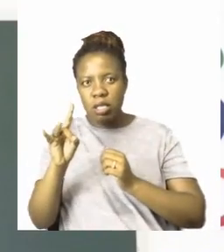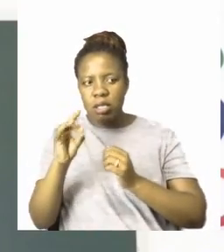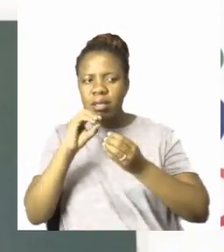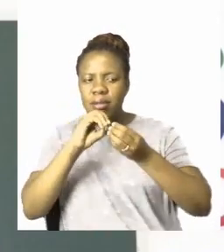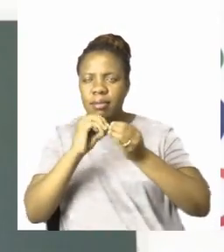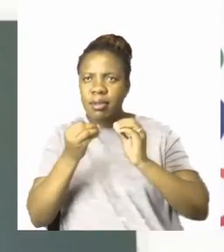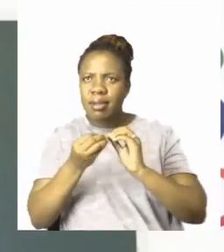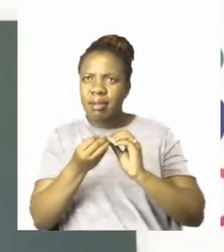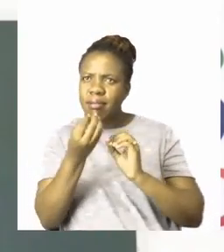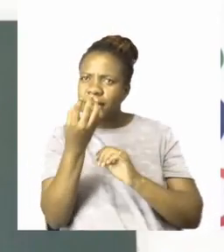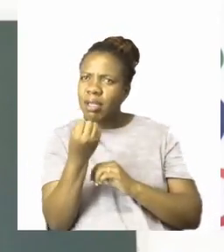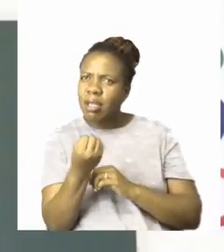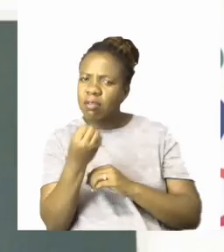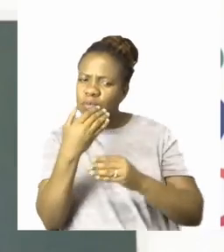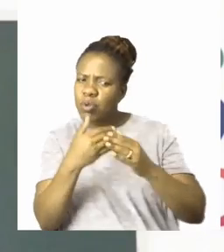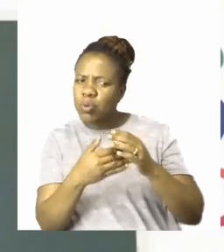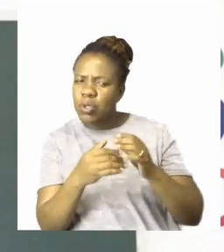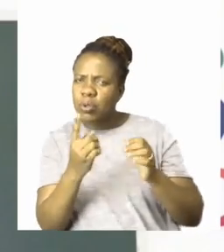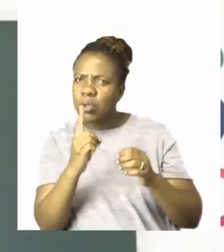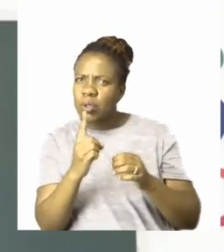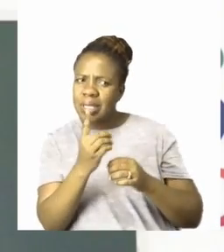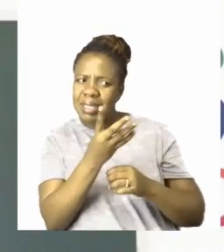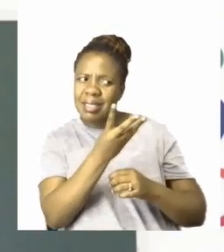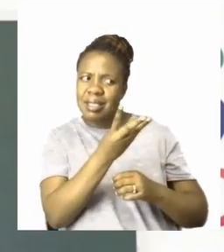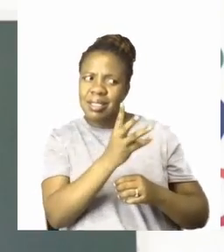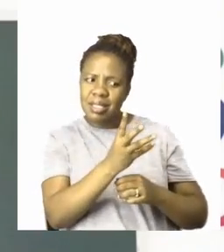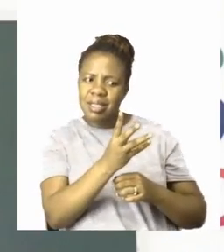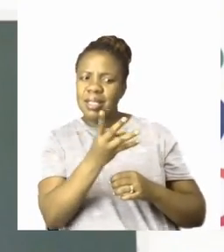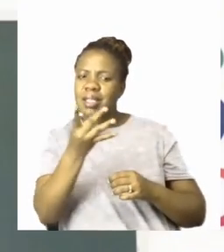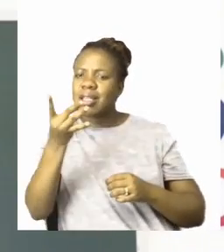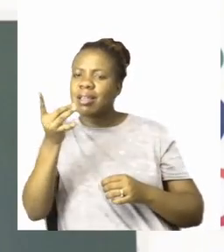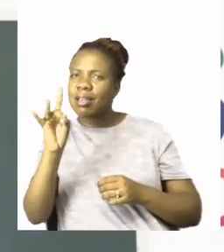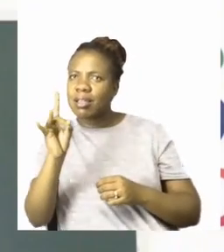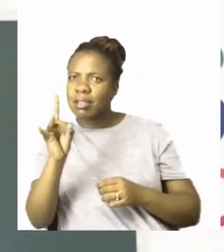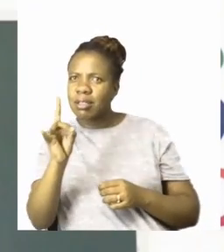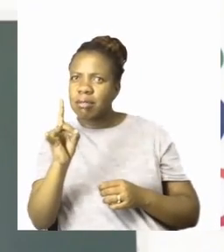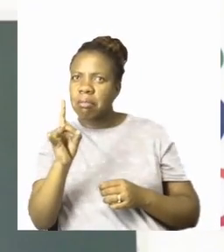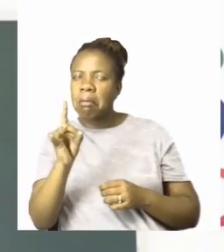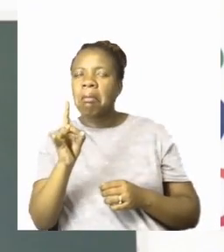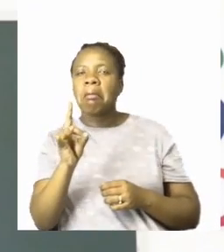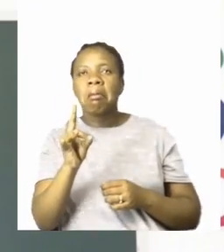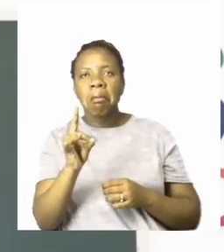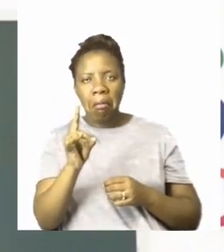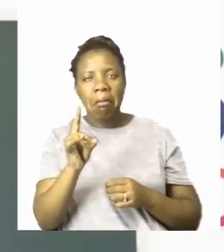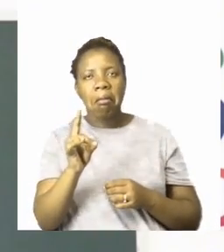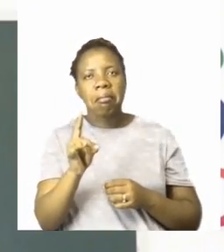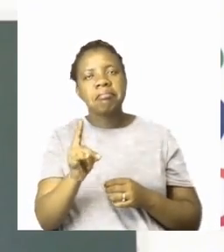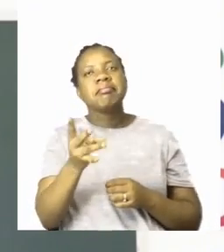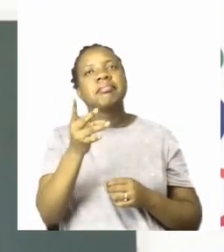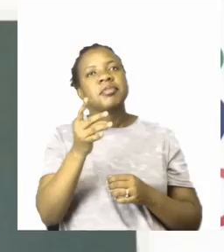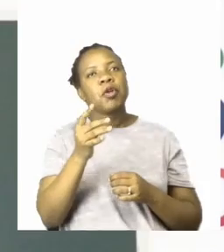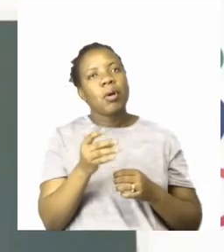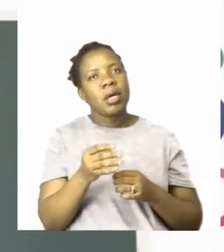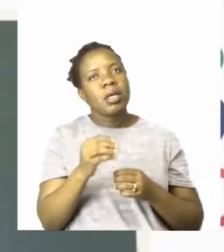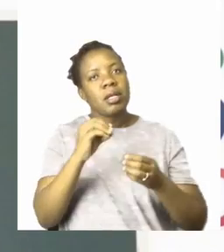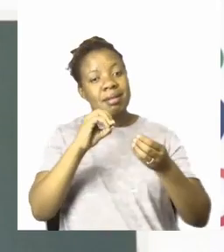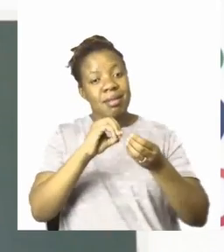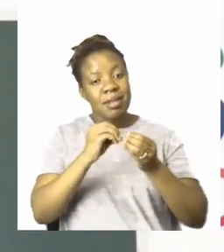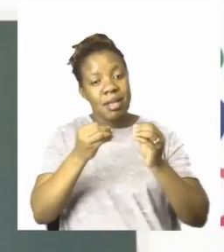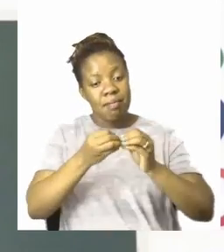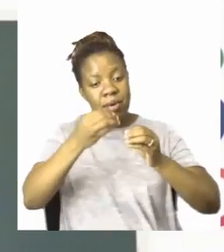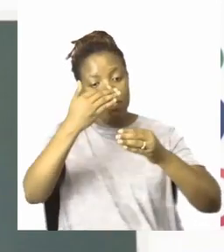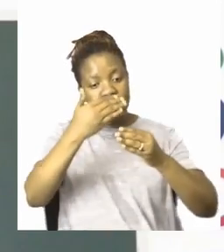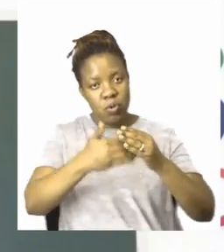Now can you tell me the number between 6 and 8? It's 7. But